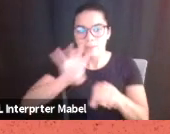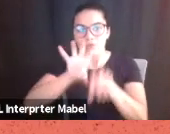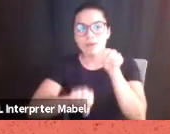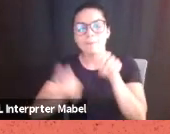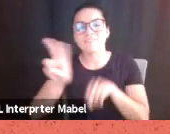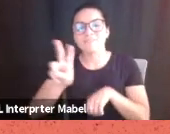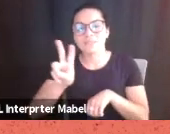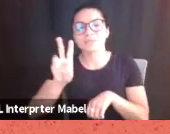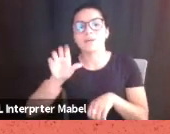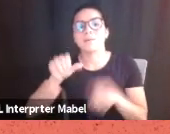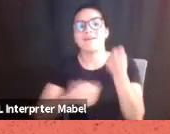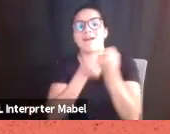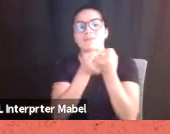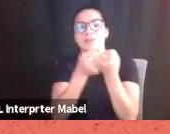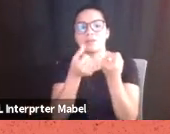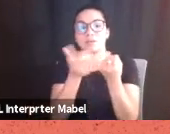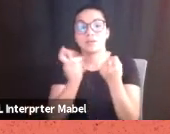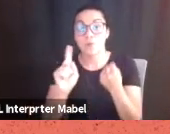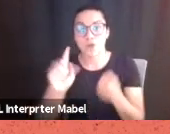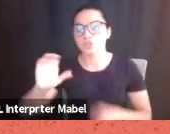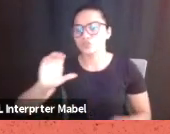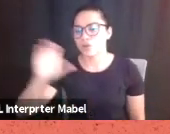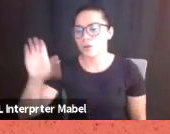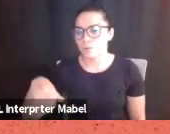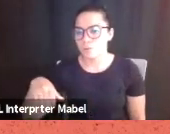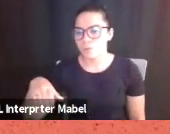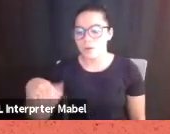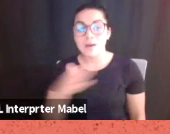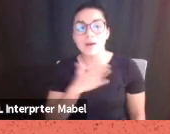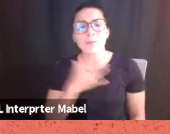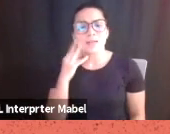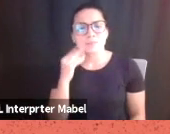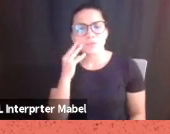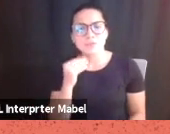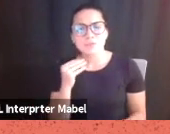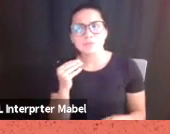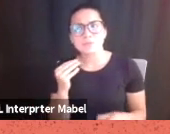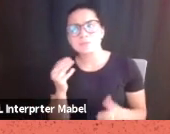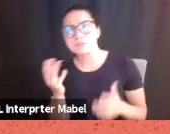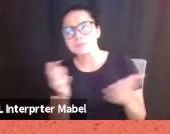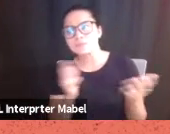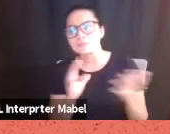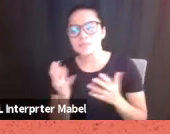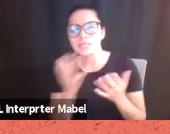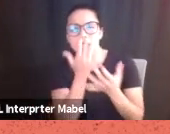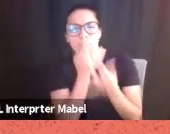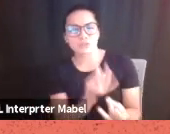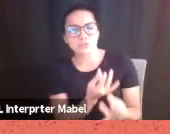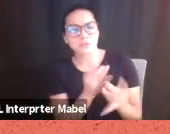And my experience, I think, is really unique with the criminal justice and court